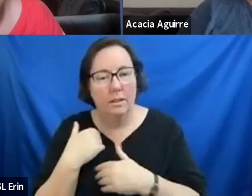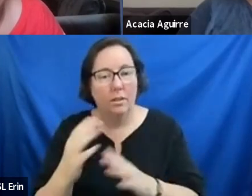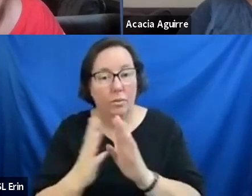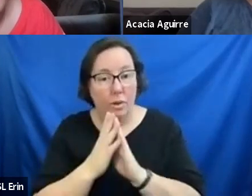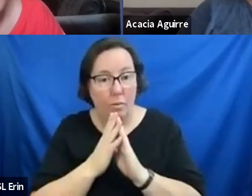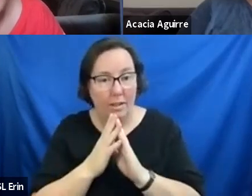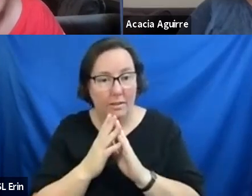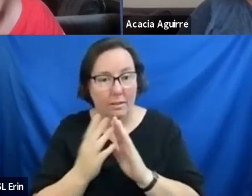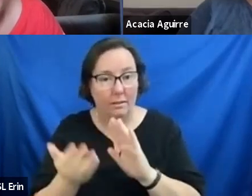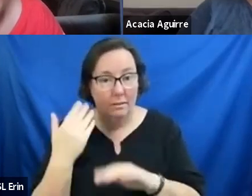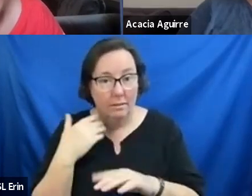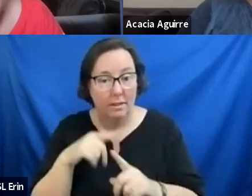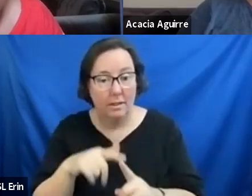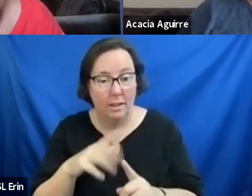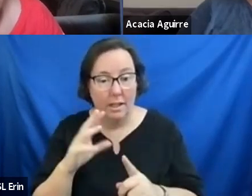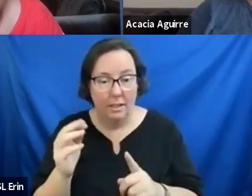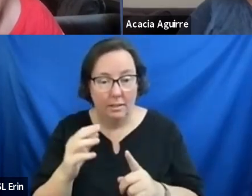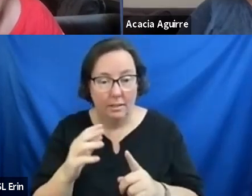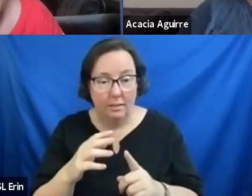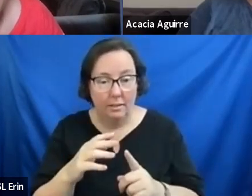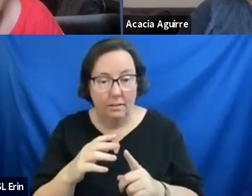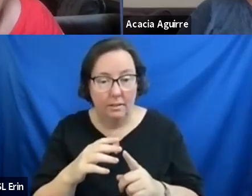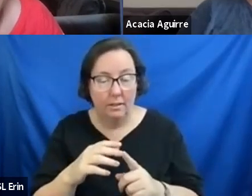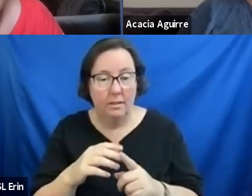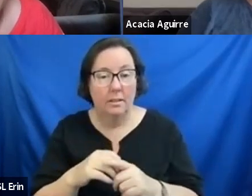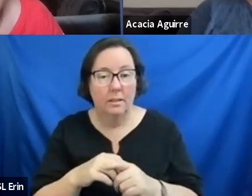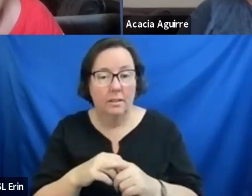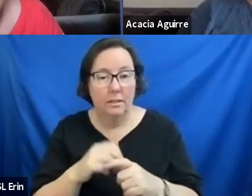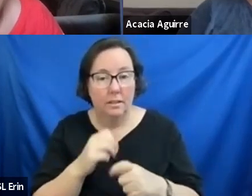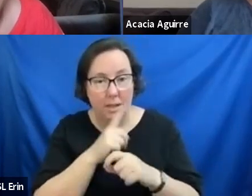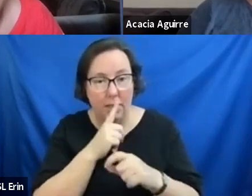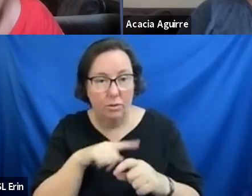and just make sure that we're clear on,